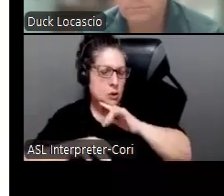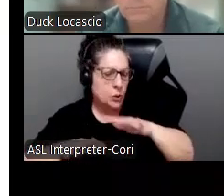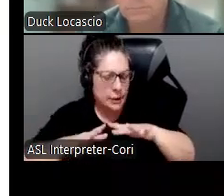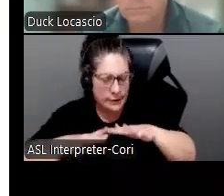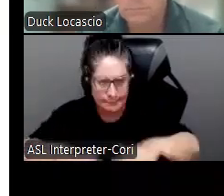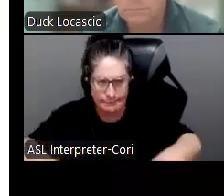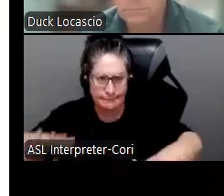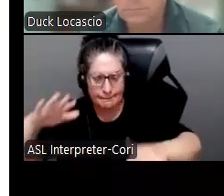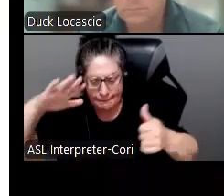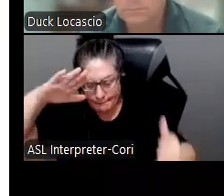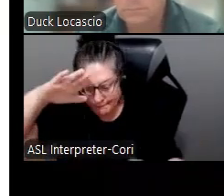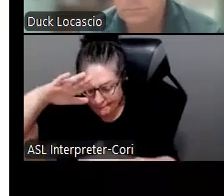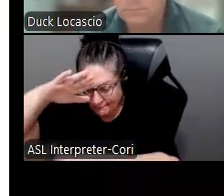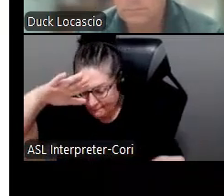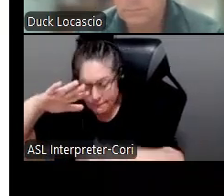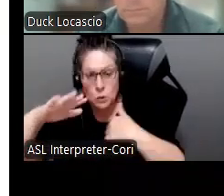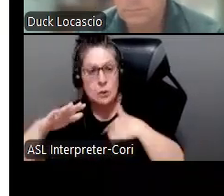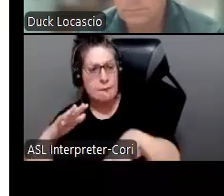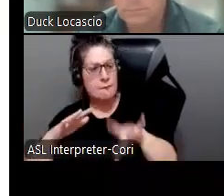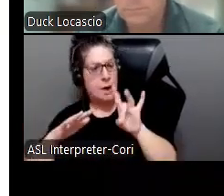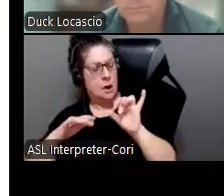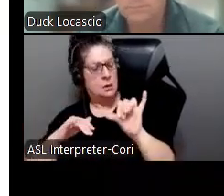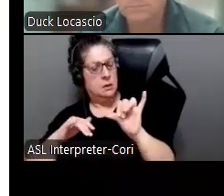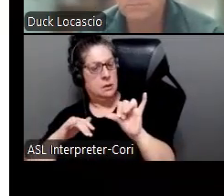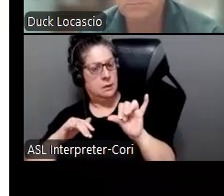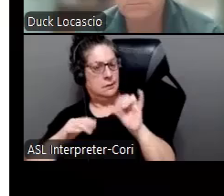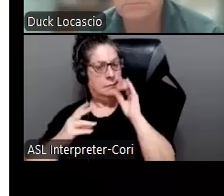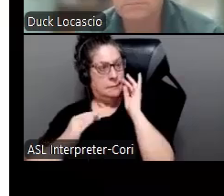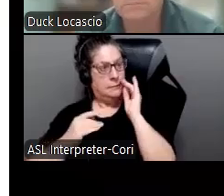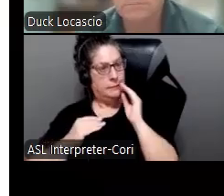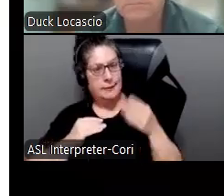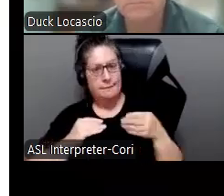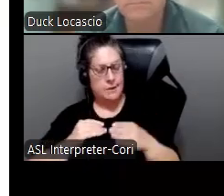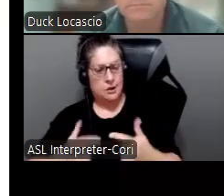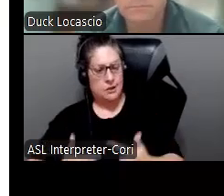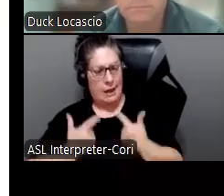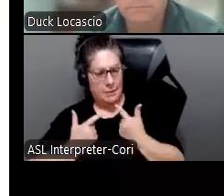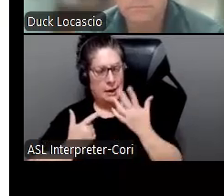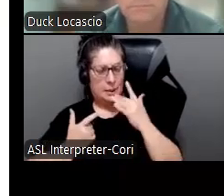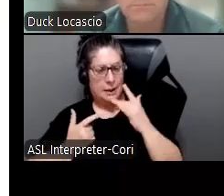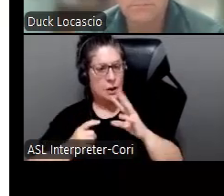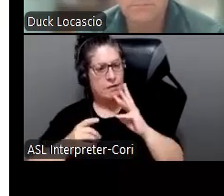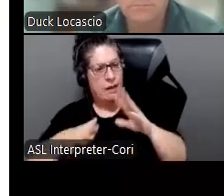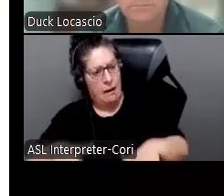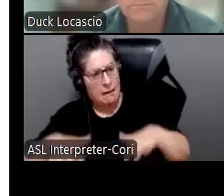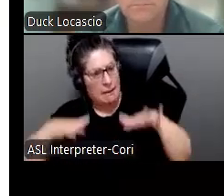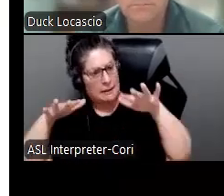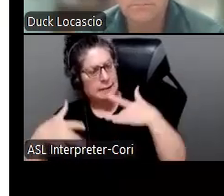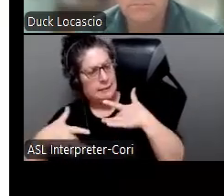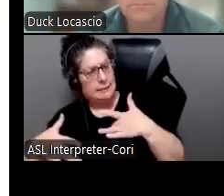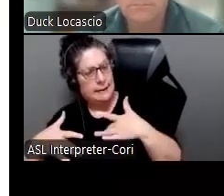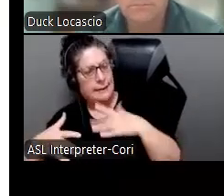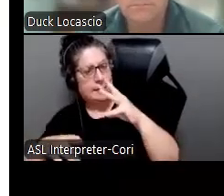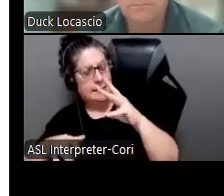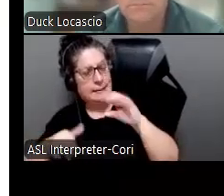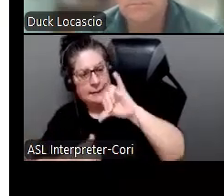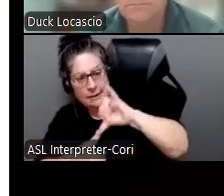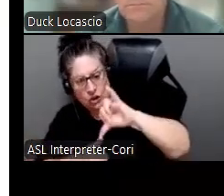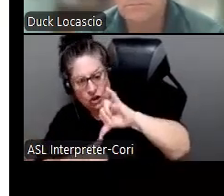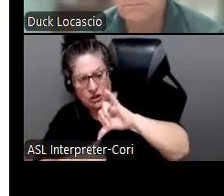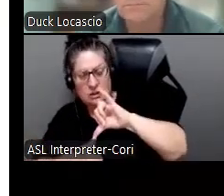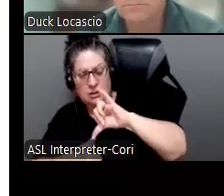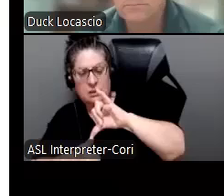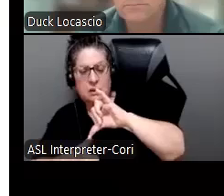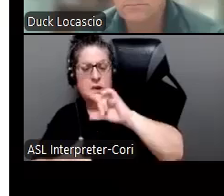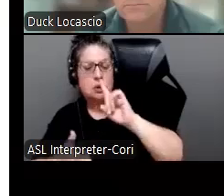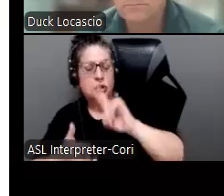vegetation, we found ourselves considering fish habitat, as these are flooded anywhere from 6 inches deep to 10